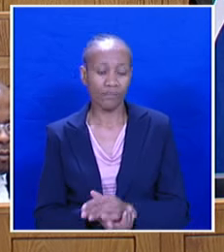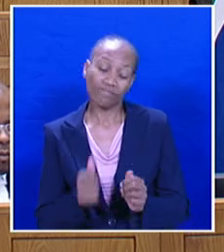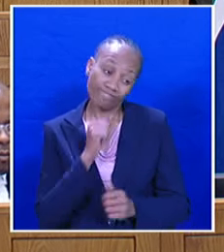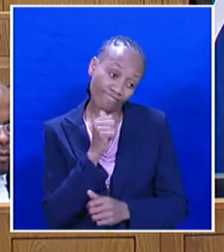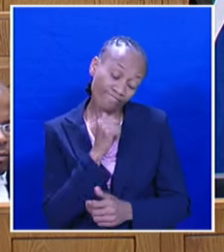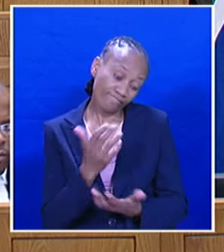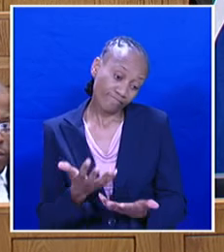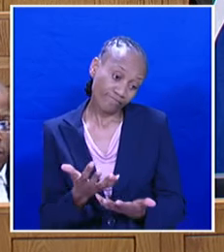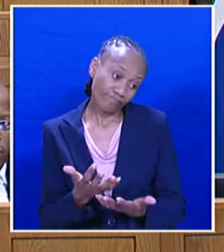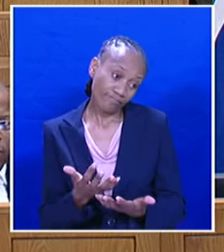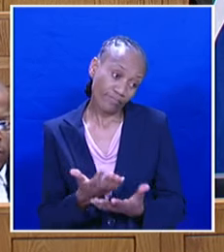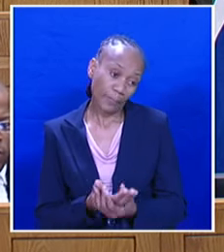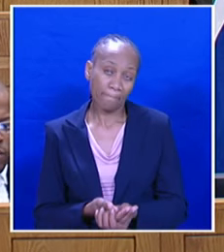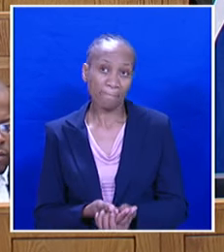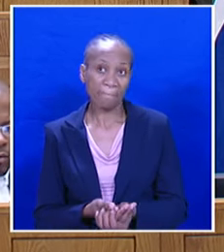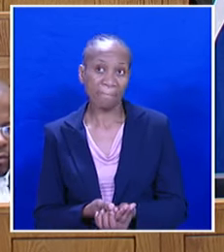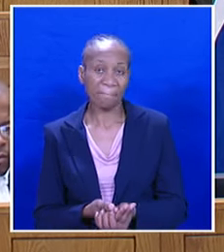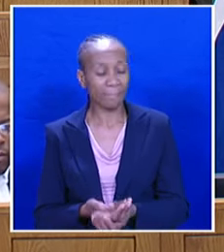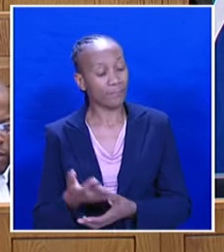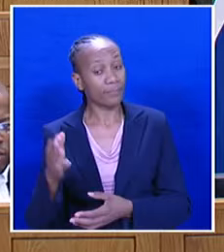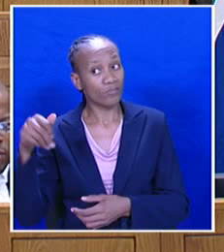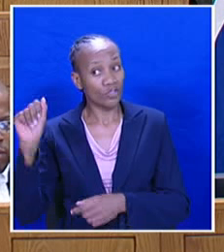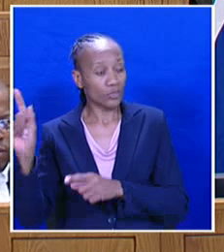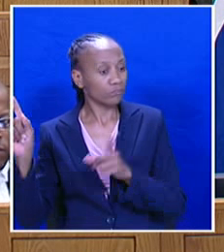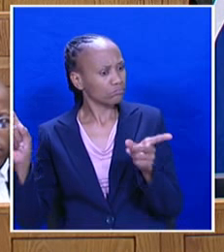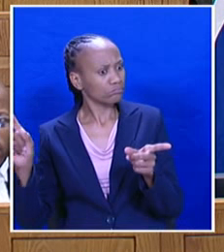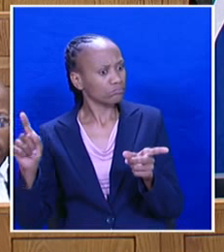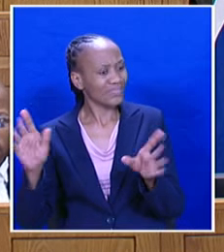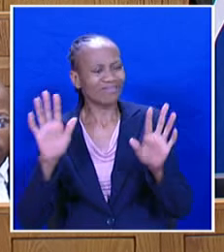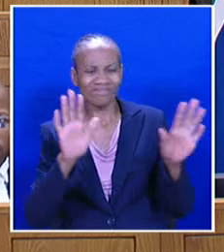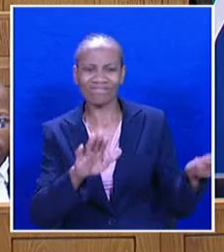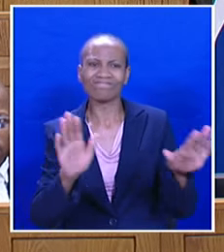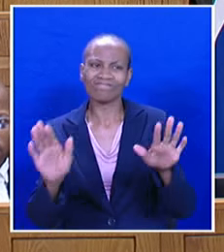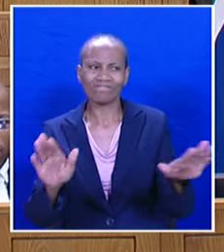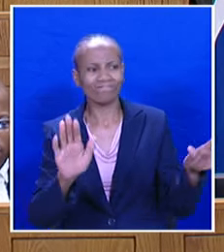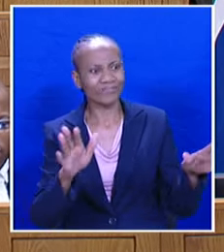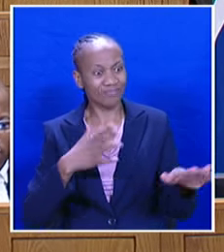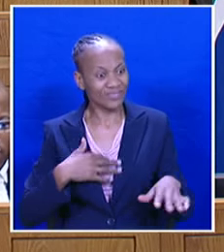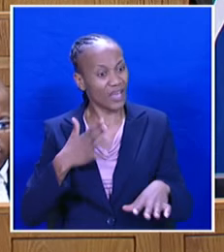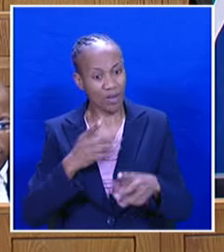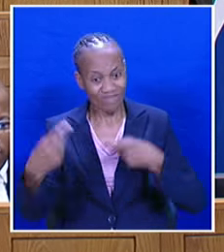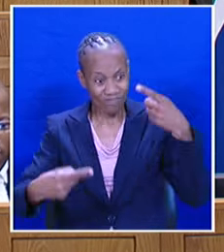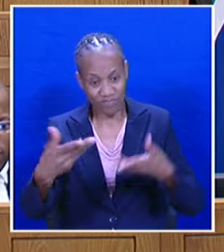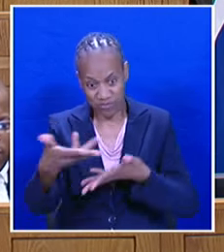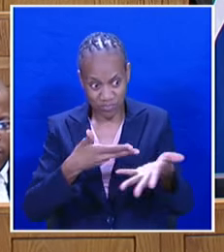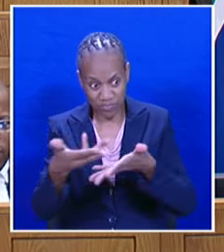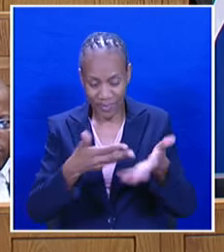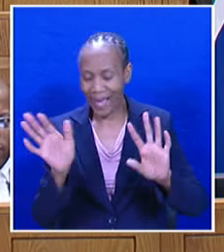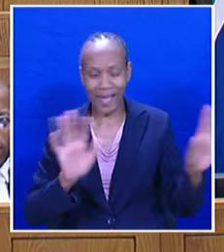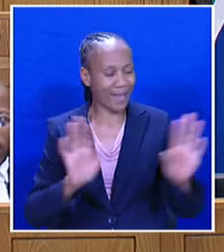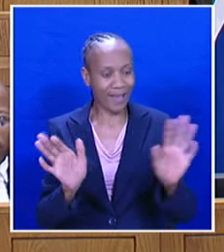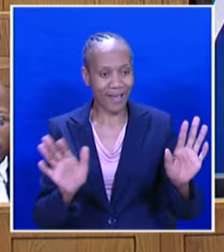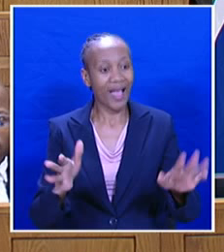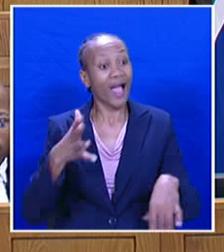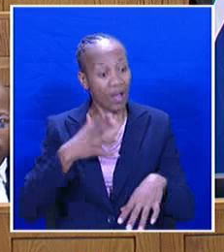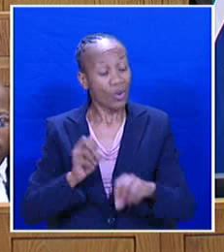make sense. Yeah. I do not want to have this dialogue. Order, comrade. Order. I do not want to make the dialogue. I just want us to go back to